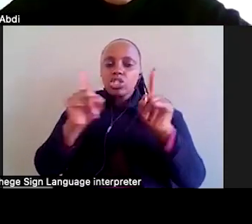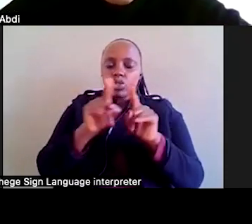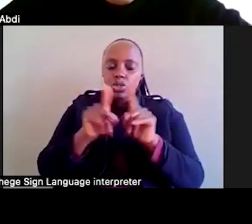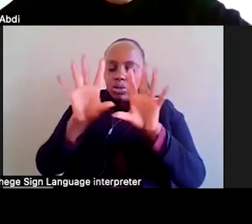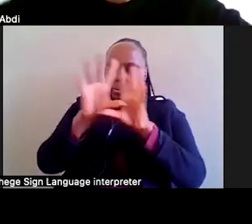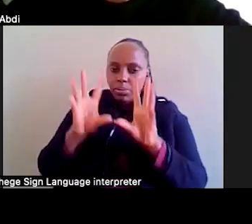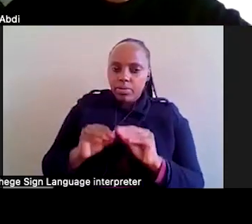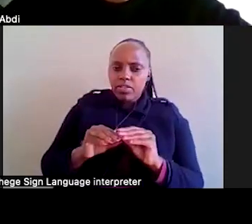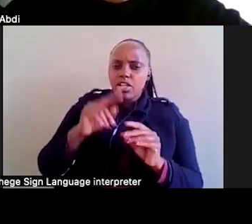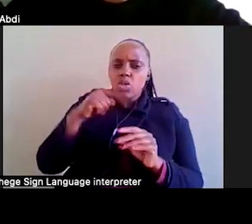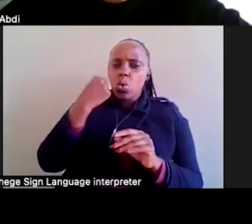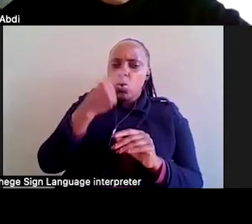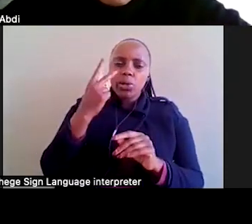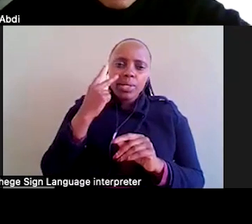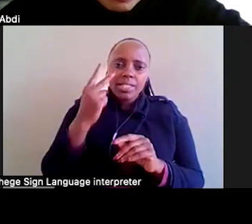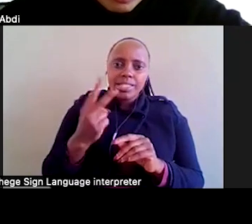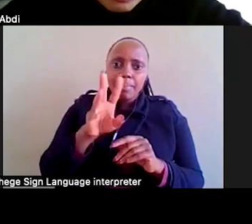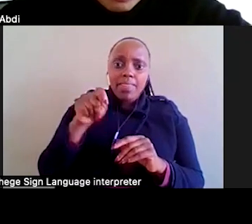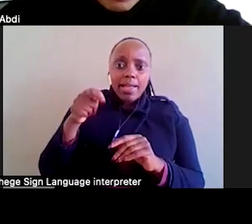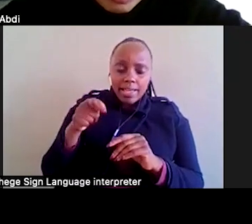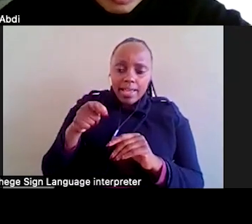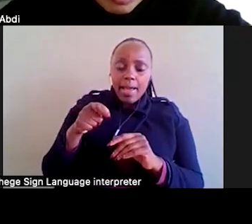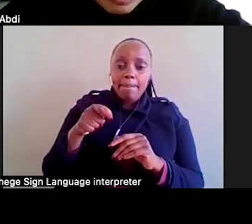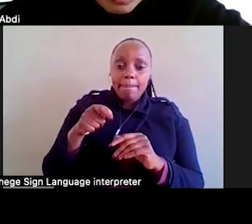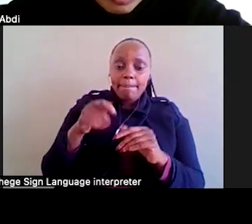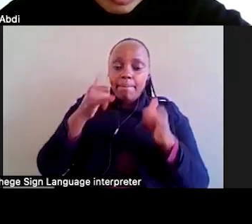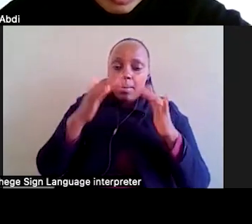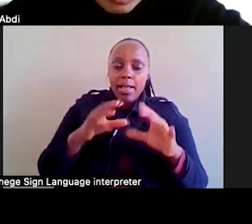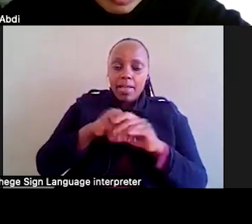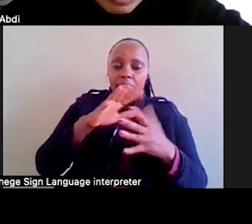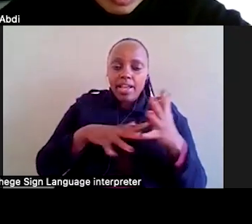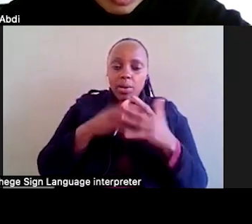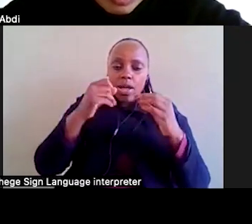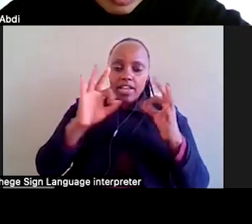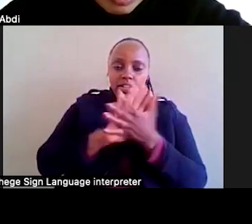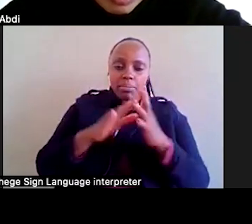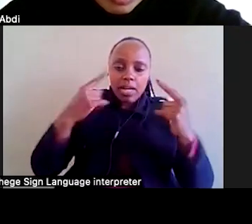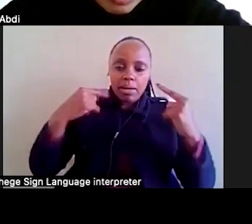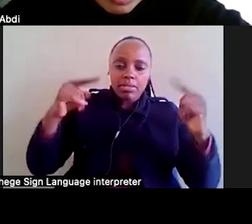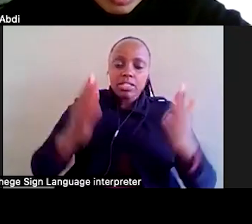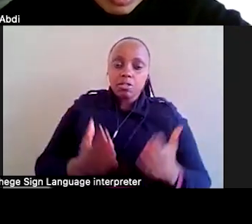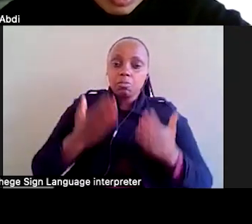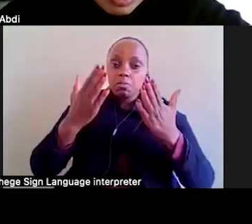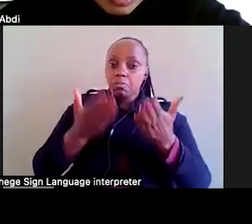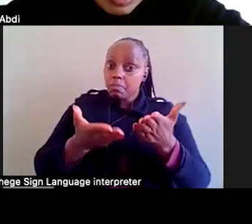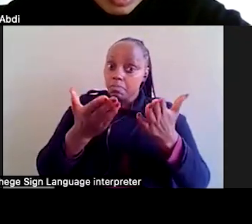with who do you see as the key players in this network if it has to be successful? Over to you.